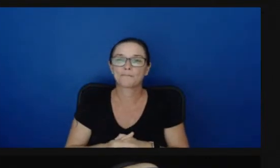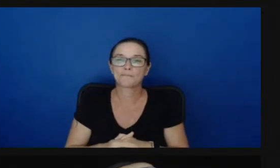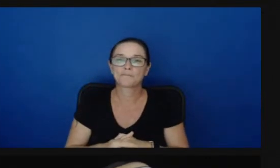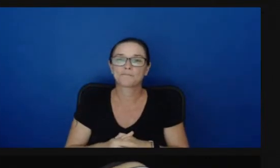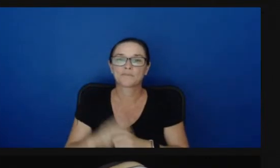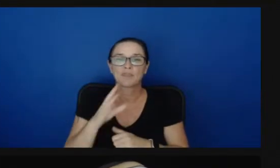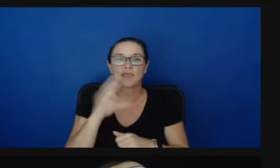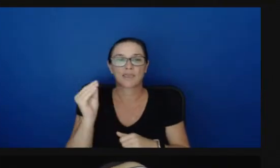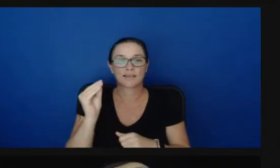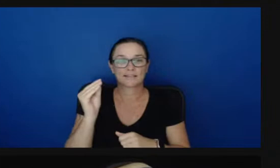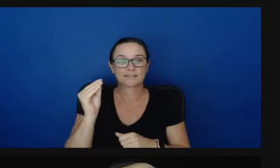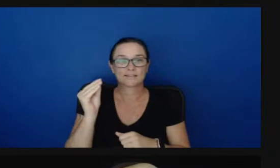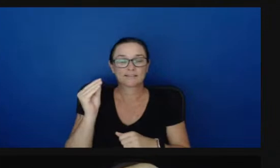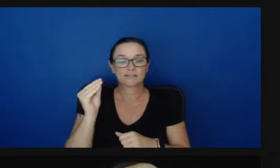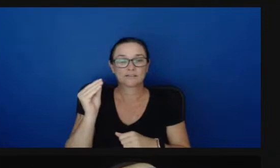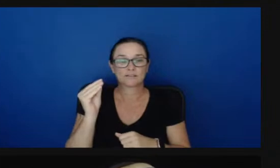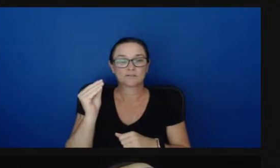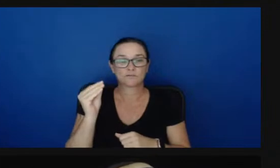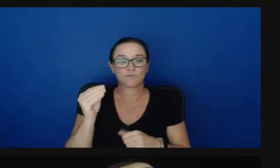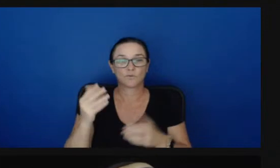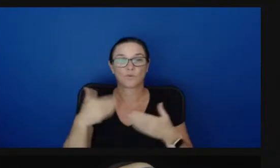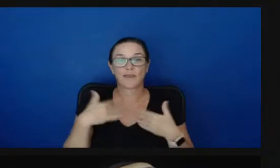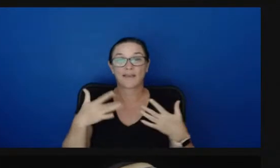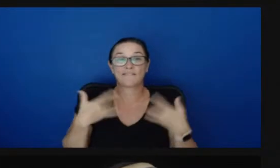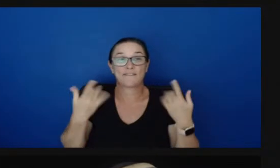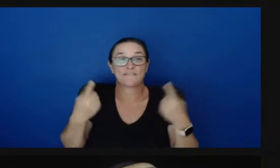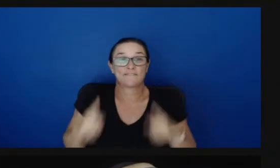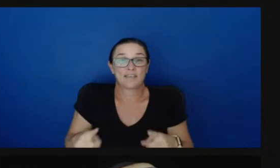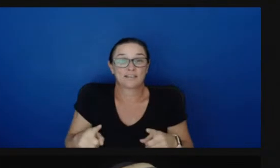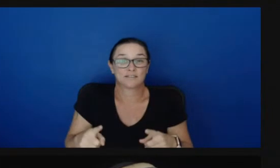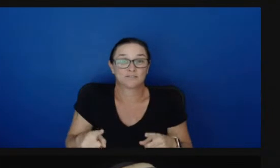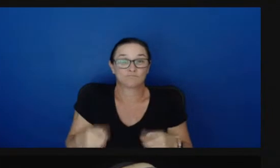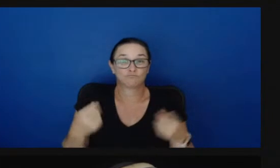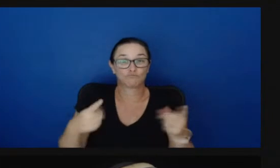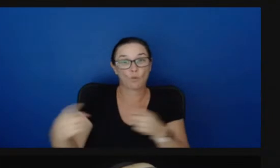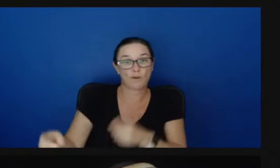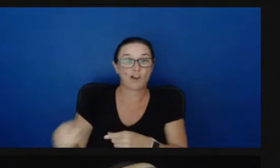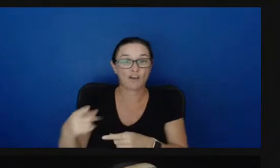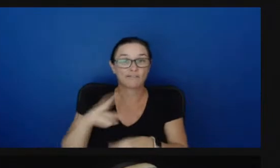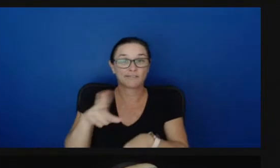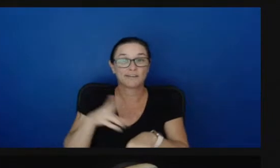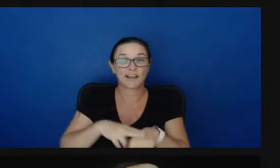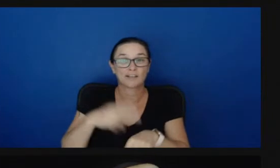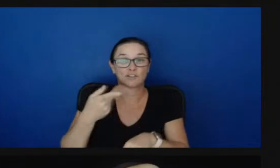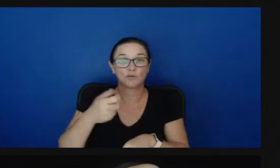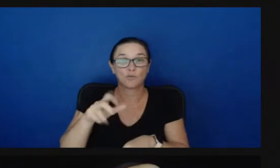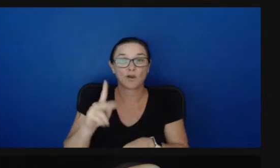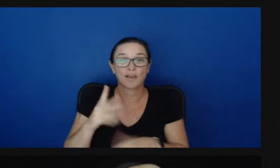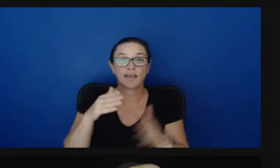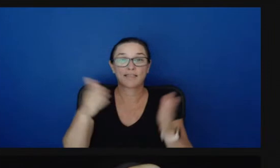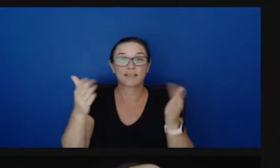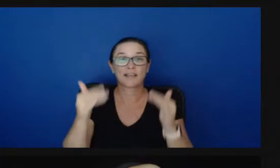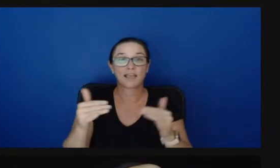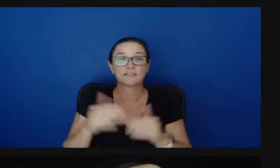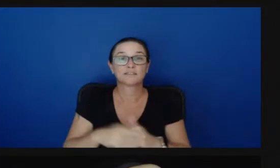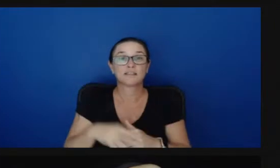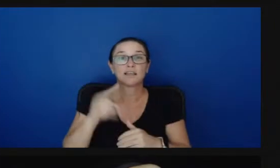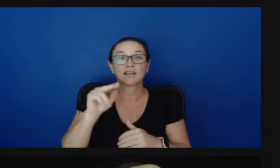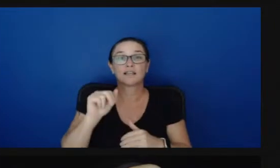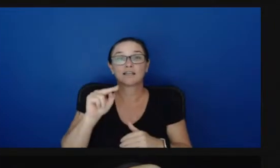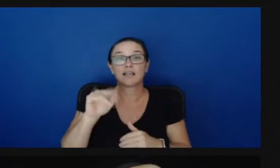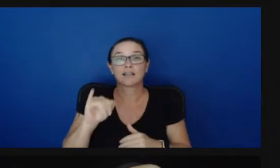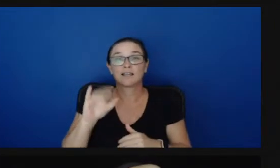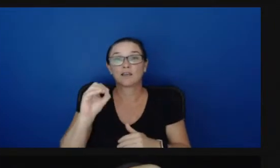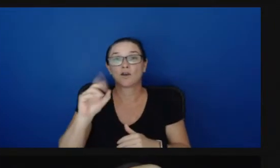And we have events happening in the national park in November. The next one coming up on Tuesday, Nani